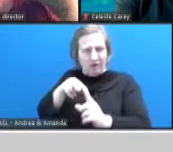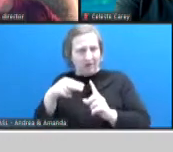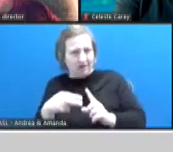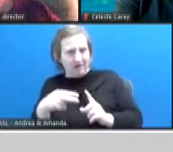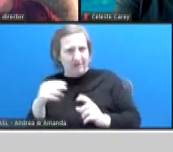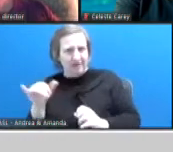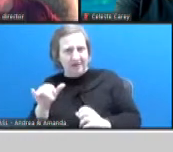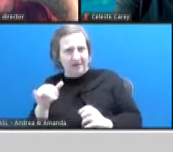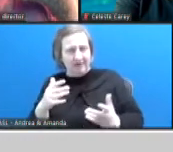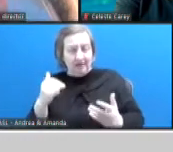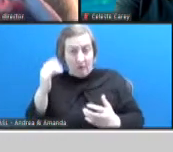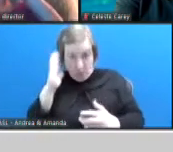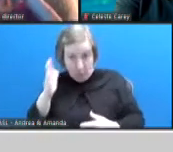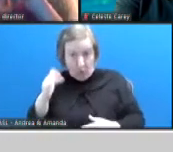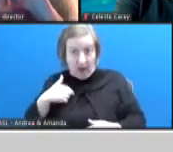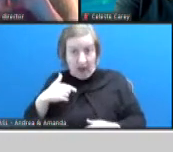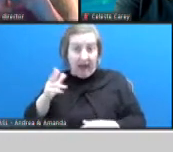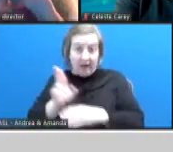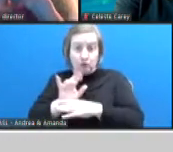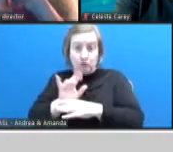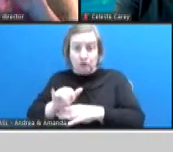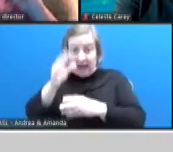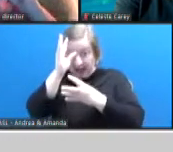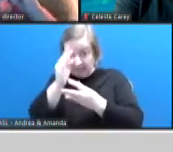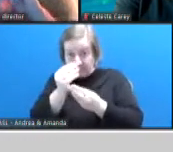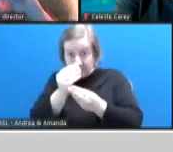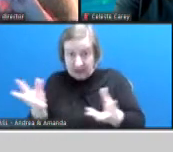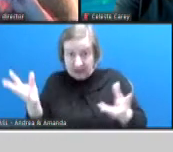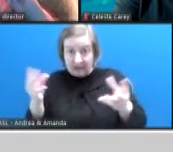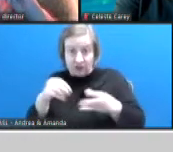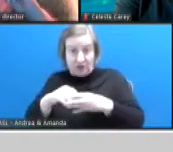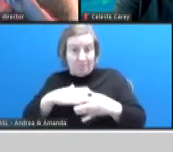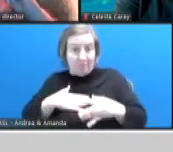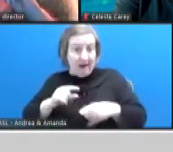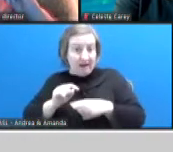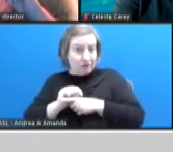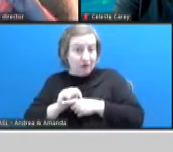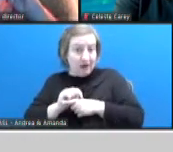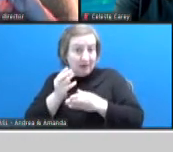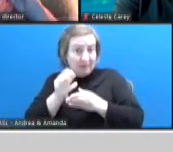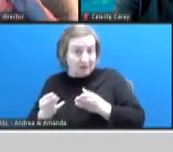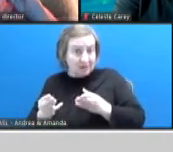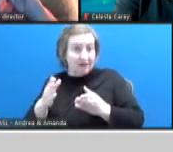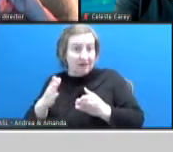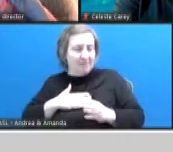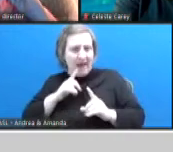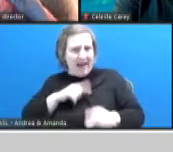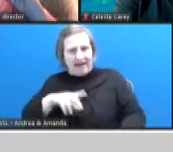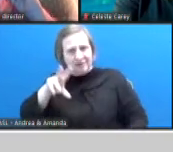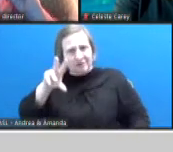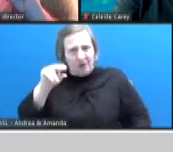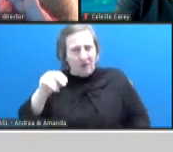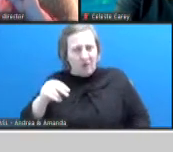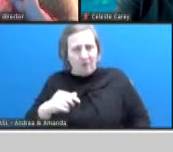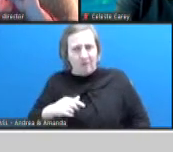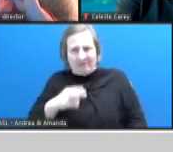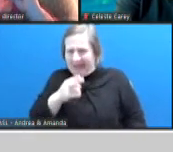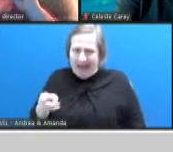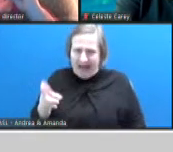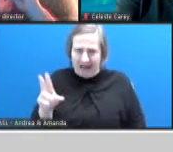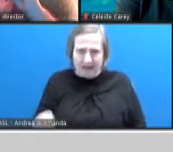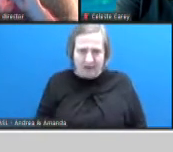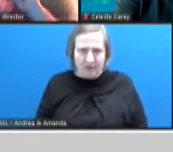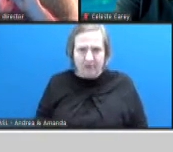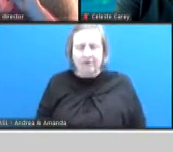is would I use that messaging in my training materials? And my answer would be no, and probably hell no. Okay,